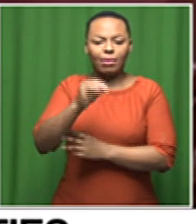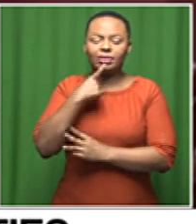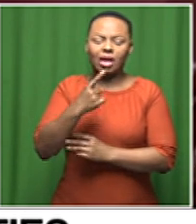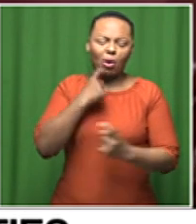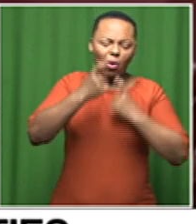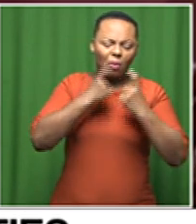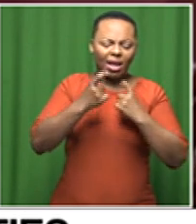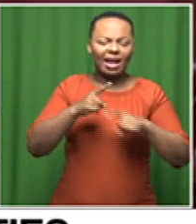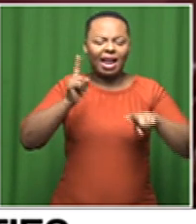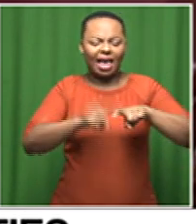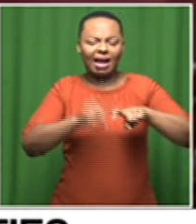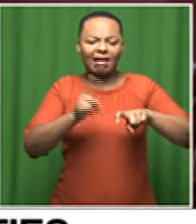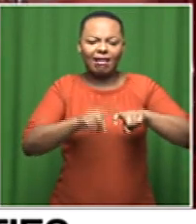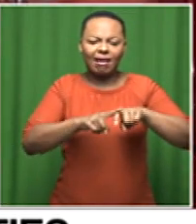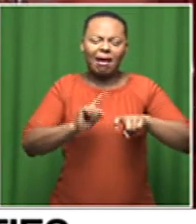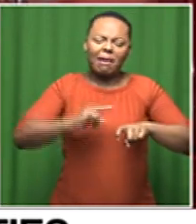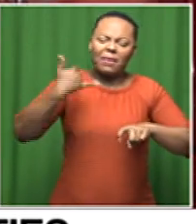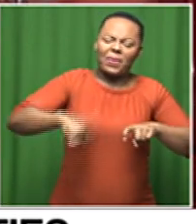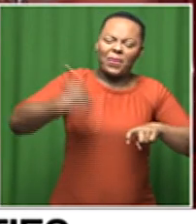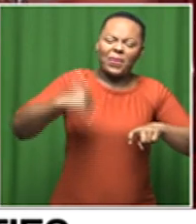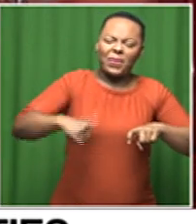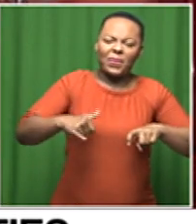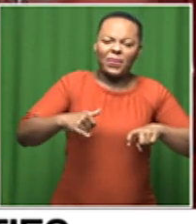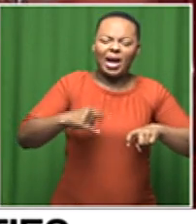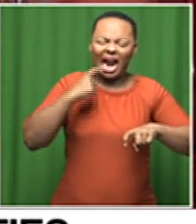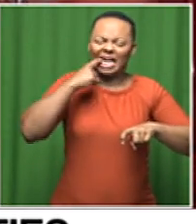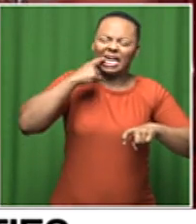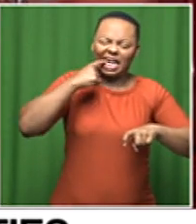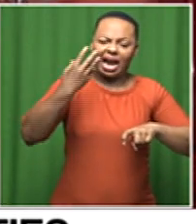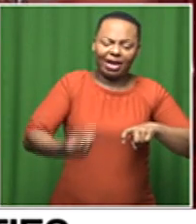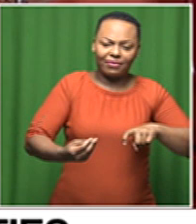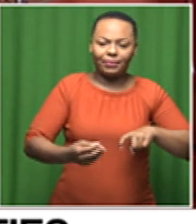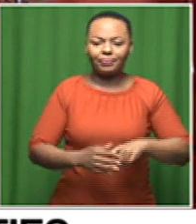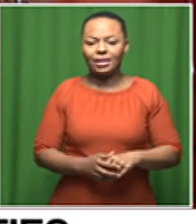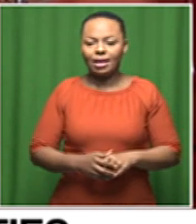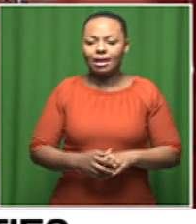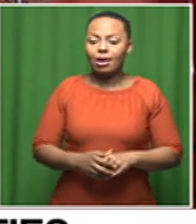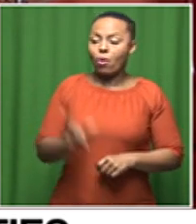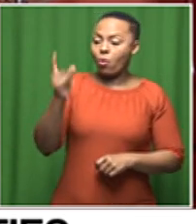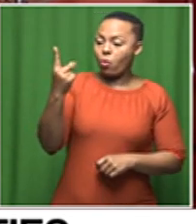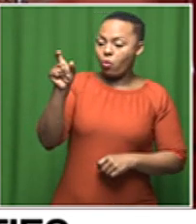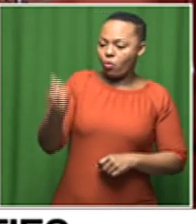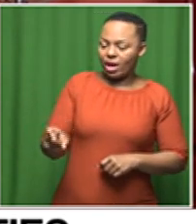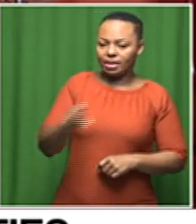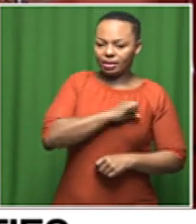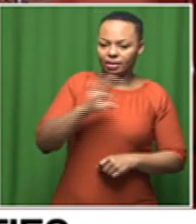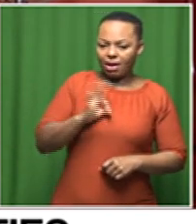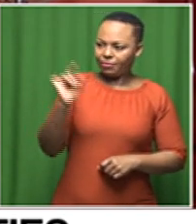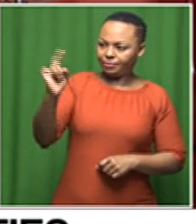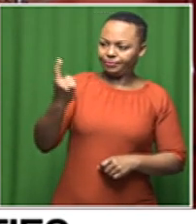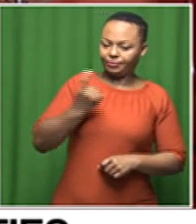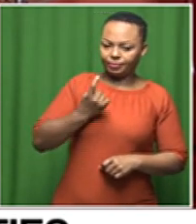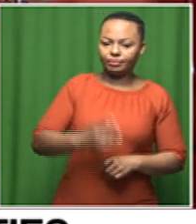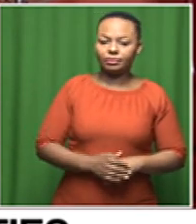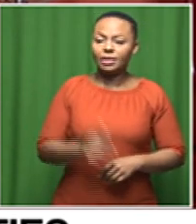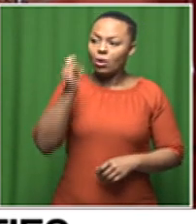in her leg. We sit there until one of the staff came. As she